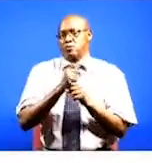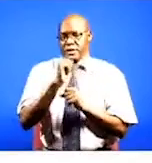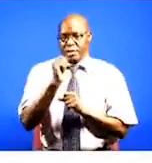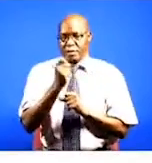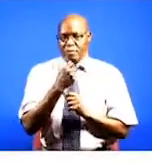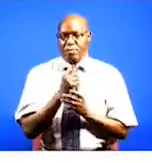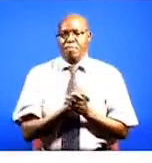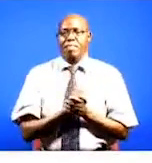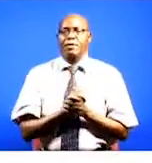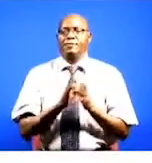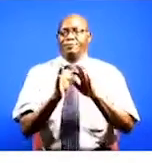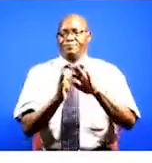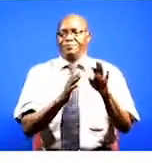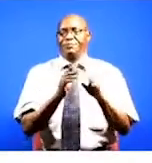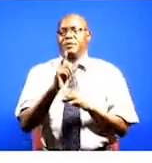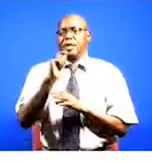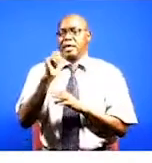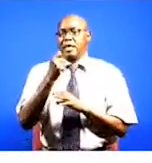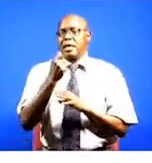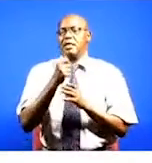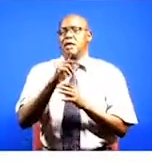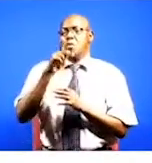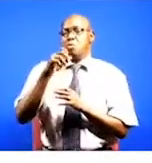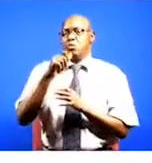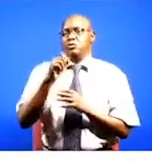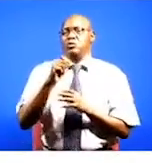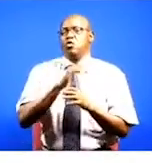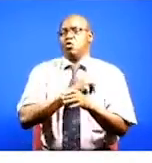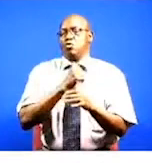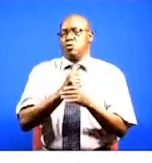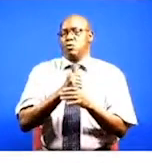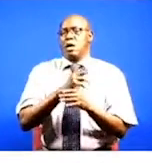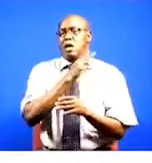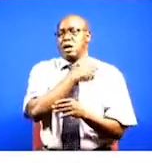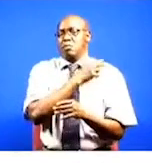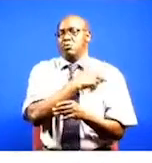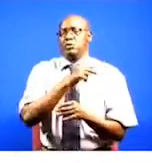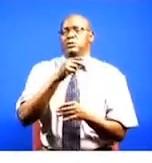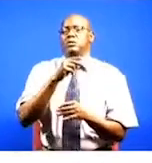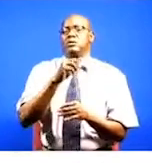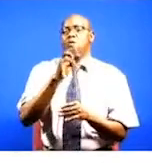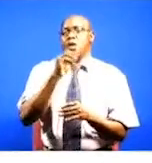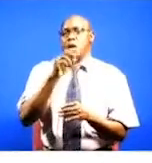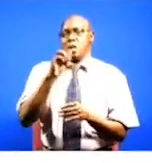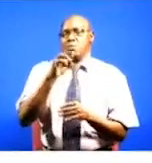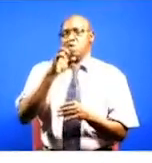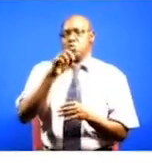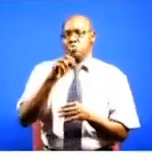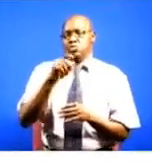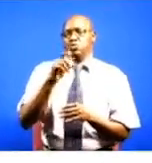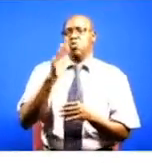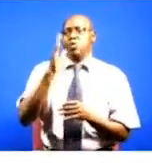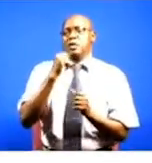Moving on, and Kenya Ports Authority new managing director, Captain William Ruto, has assured staff members that he will address their grievances.